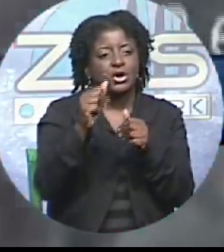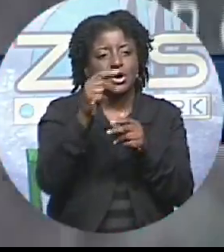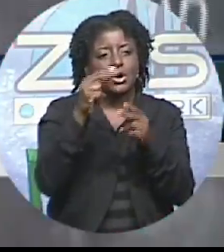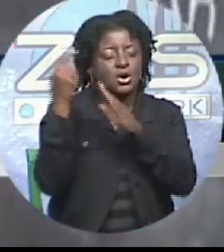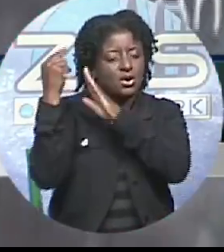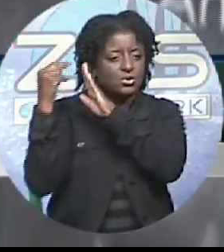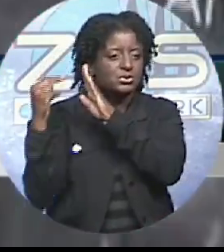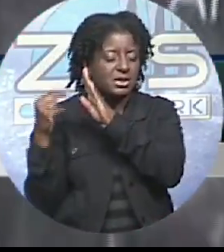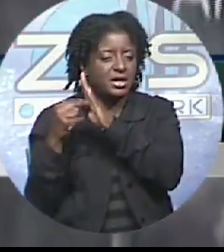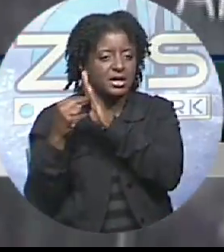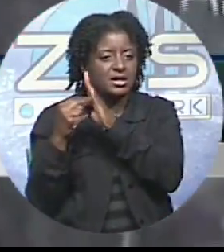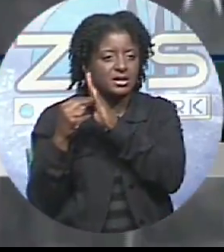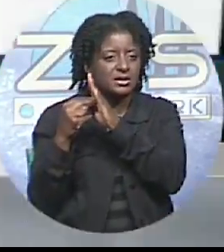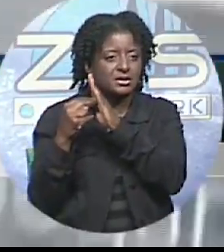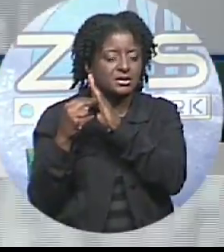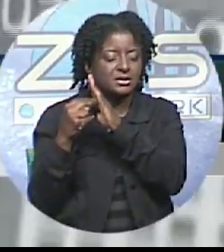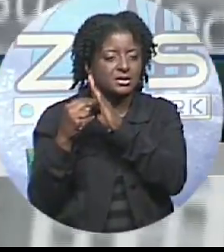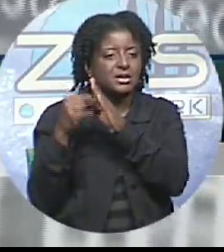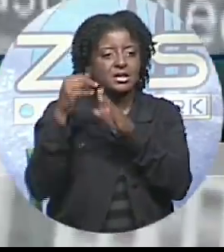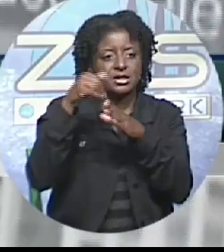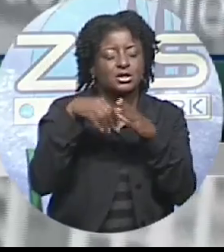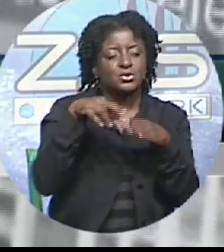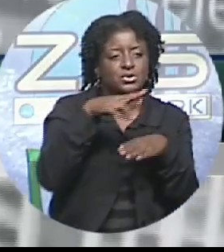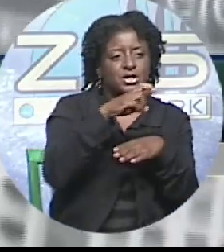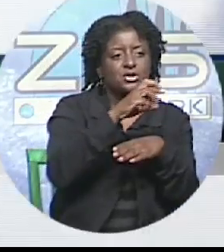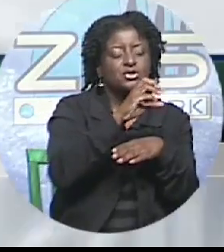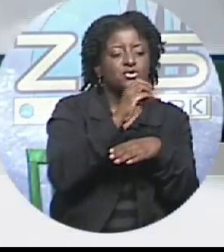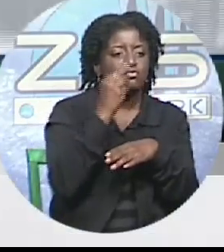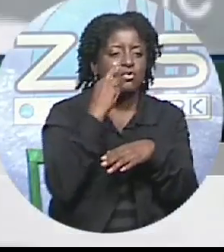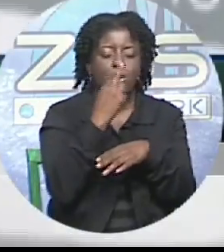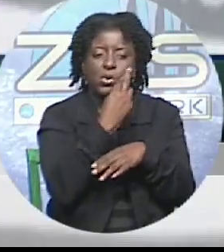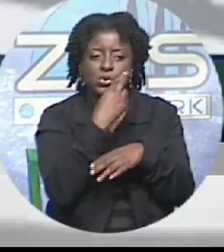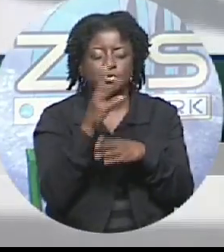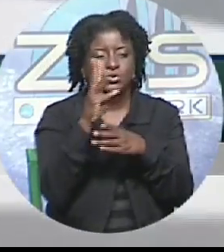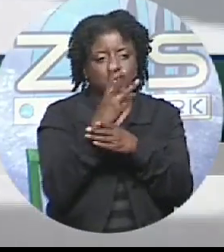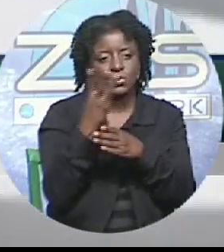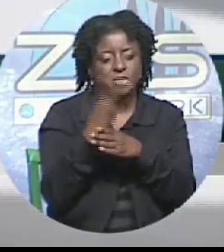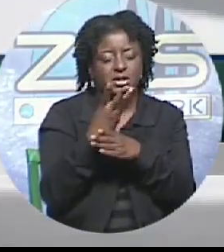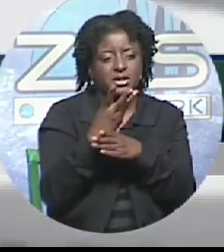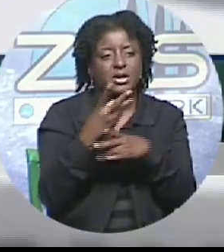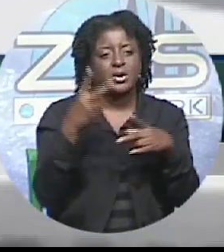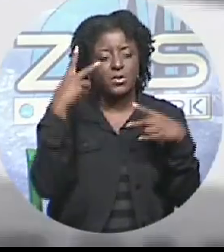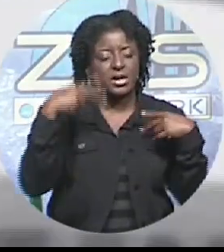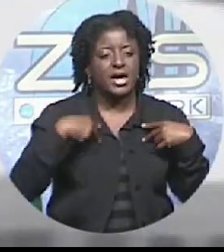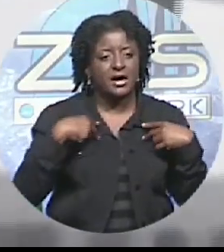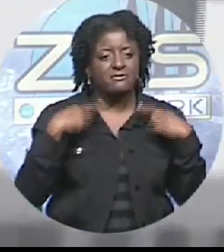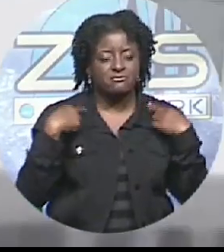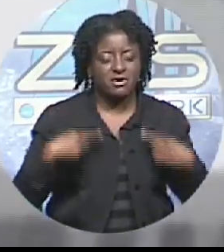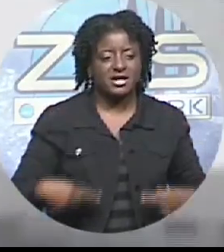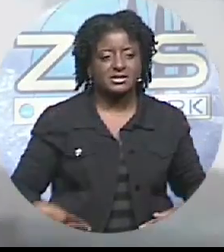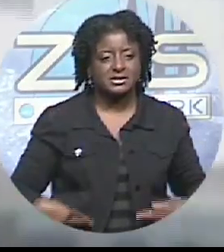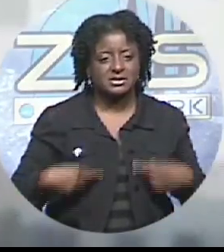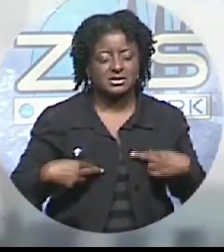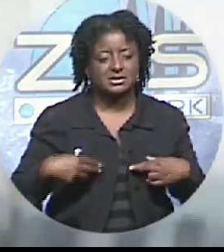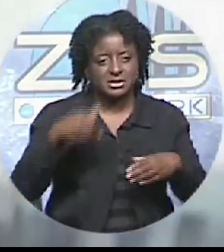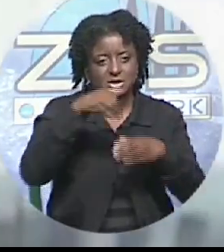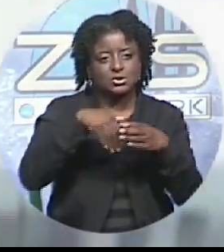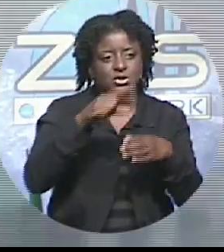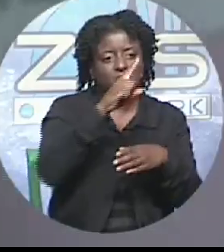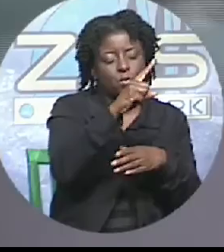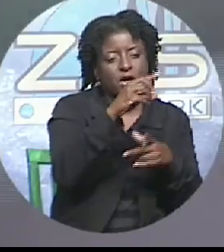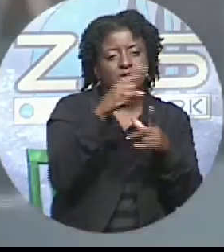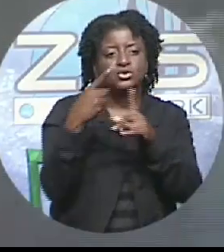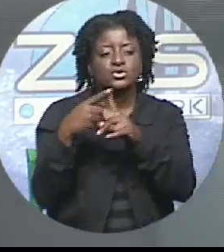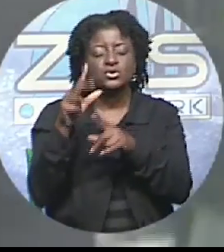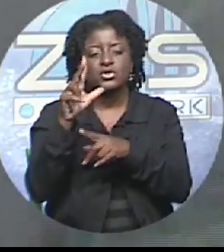residence component ranging from 1 to 3 bedrooms. The question remains, how will this saga impact the country's real estate sector